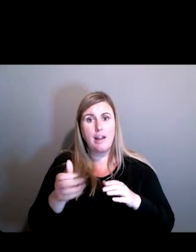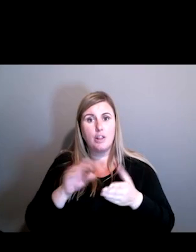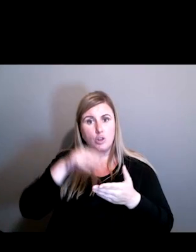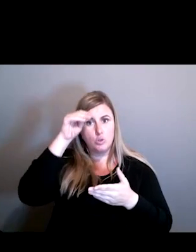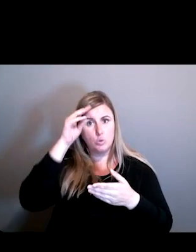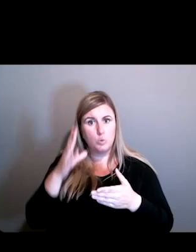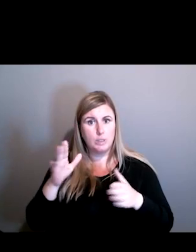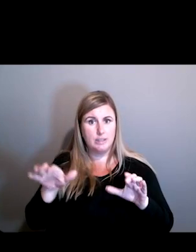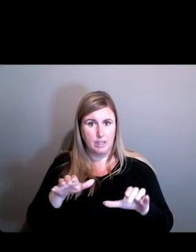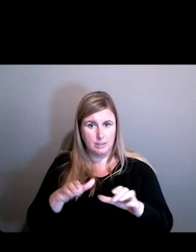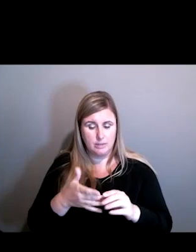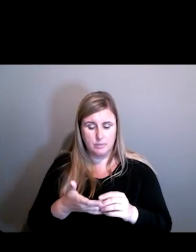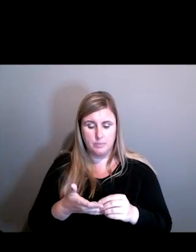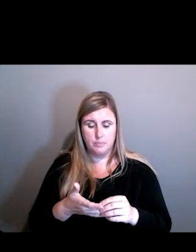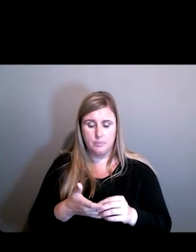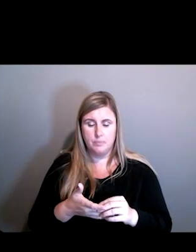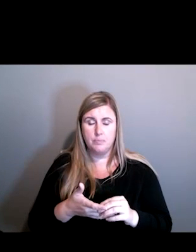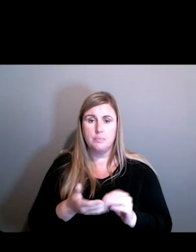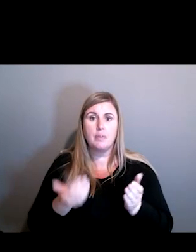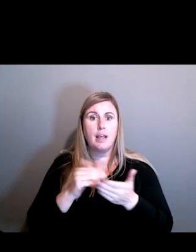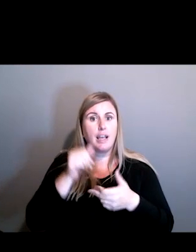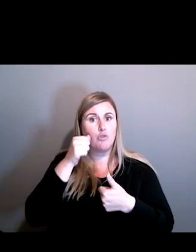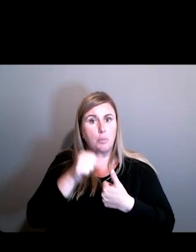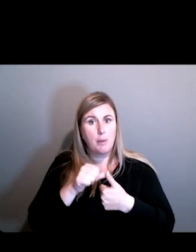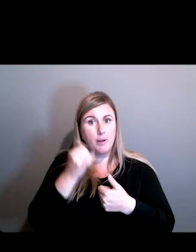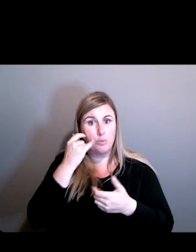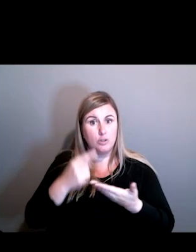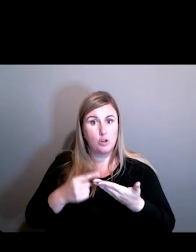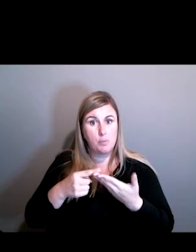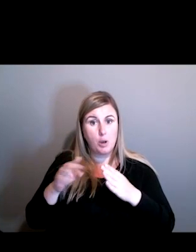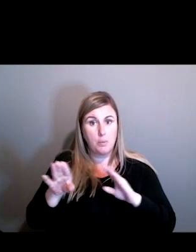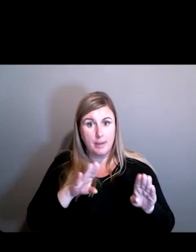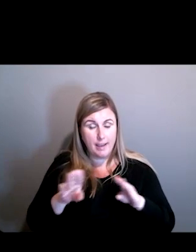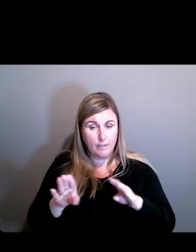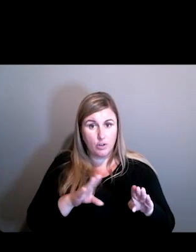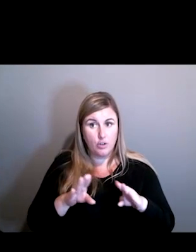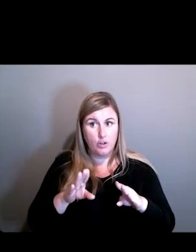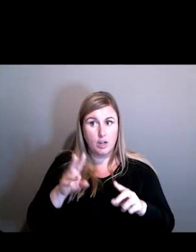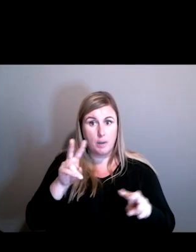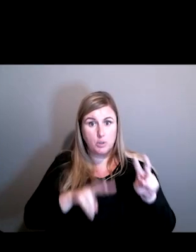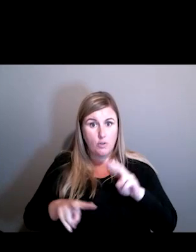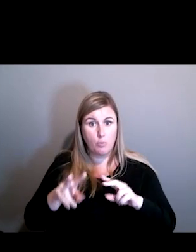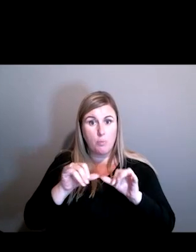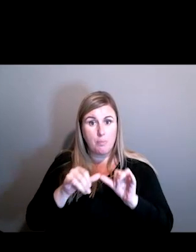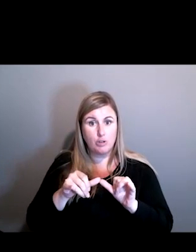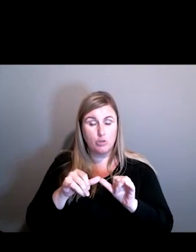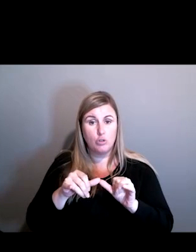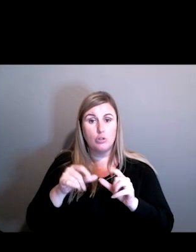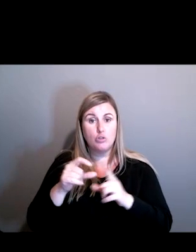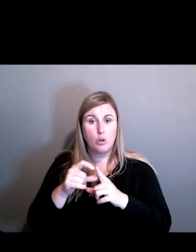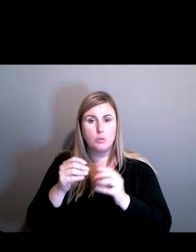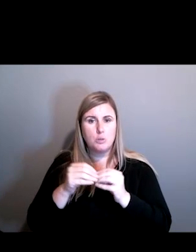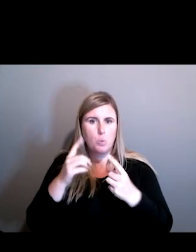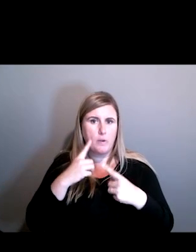So behavior is anything that a student does. Again, remember that if we talk about behavior in observable